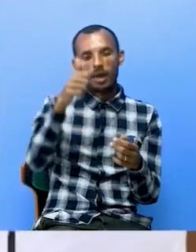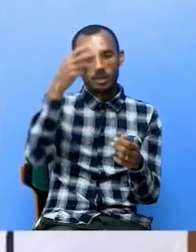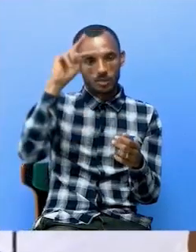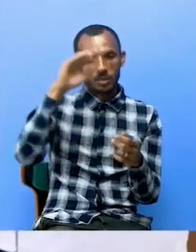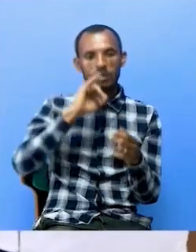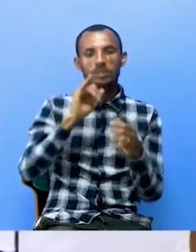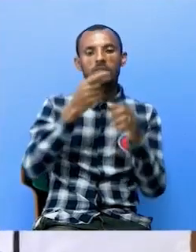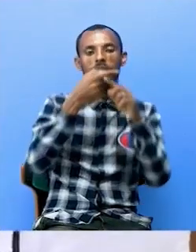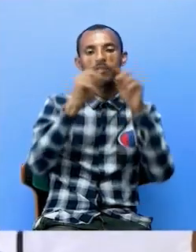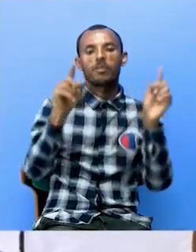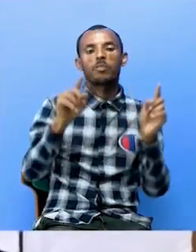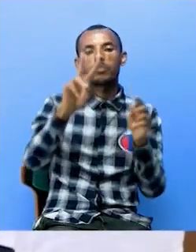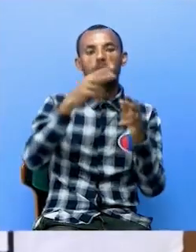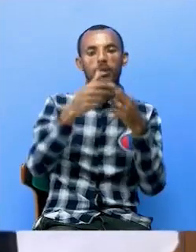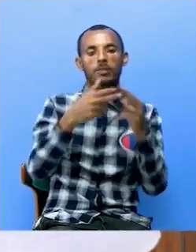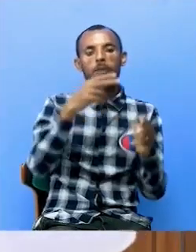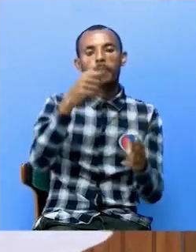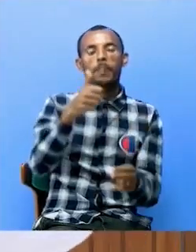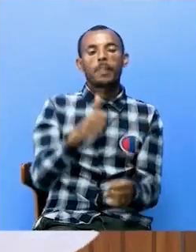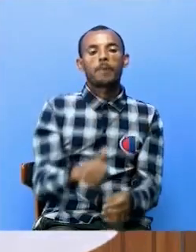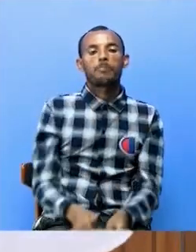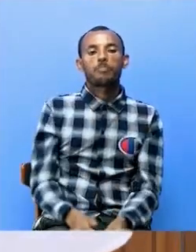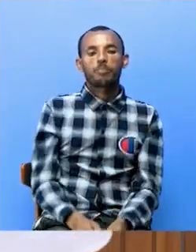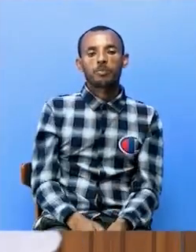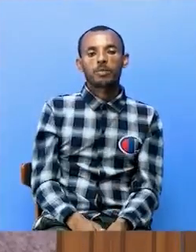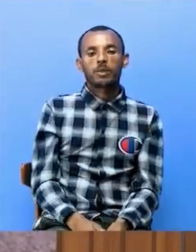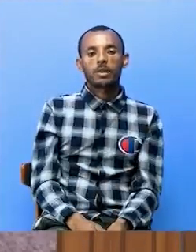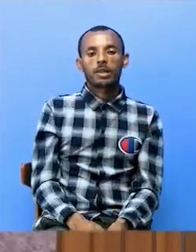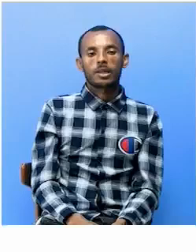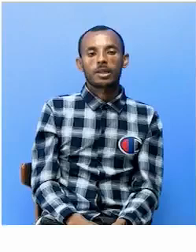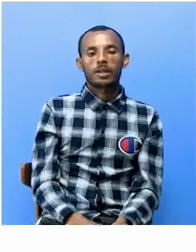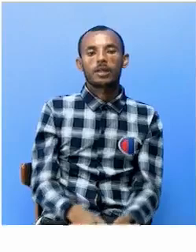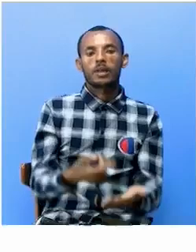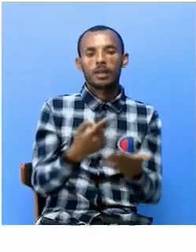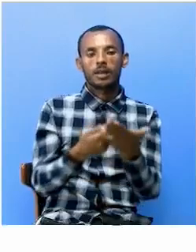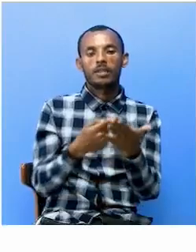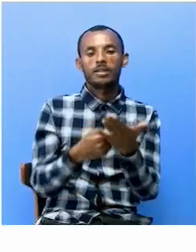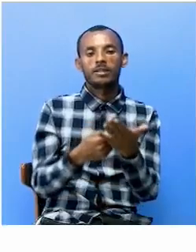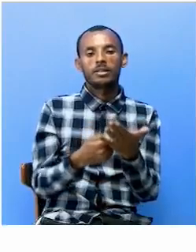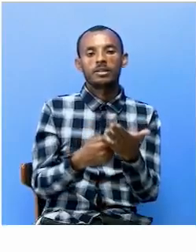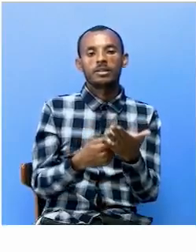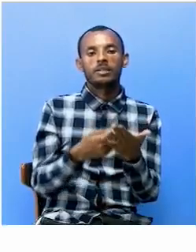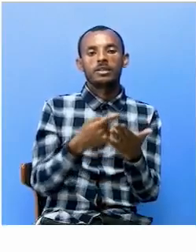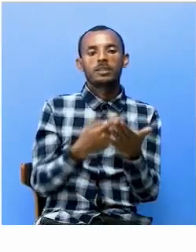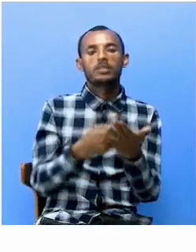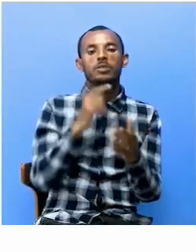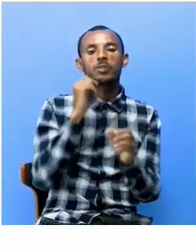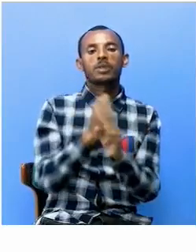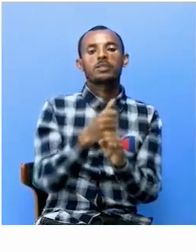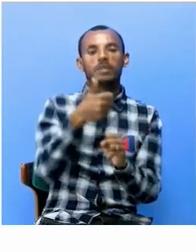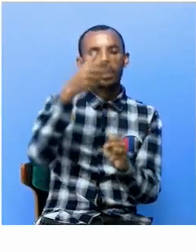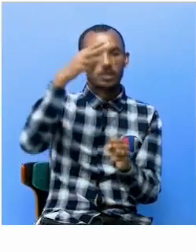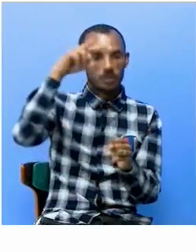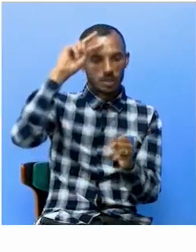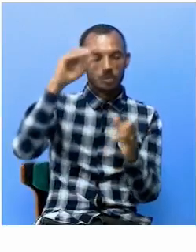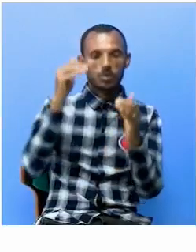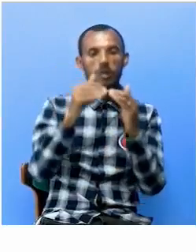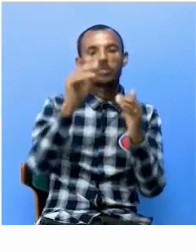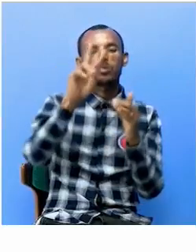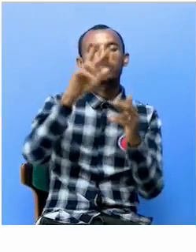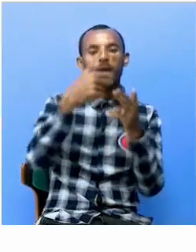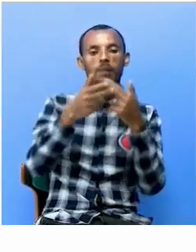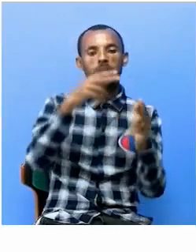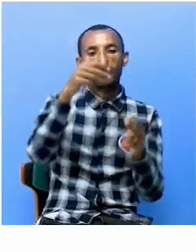different from 2 times a. Okay, so here, this works, a square is equals to 2 times